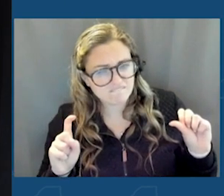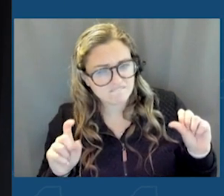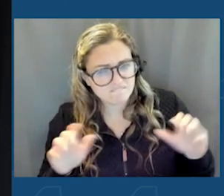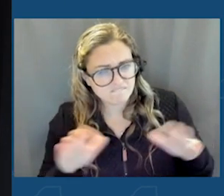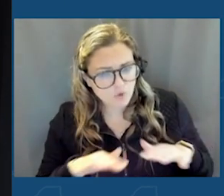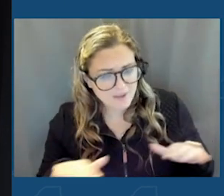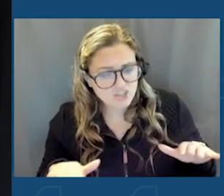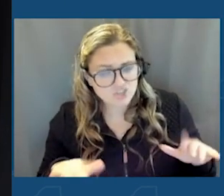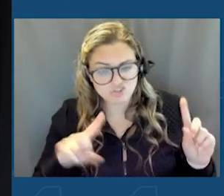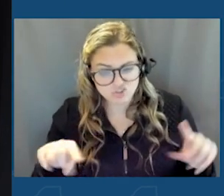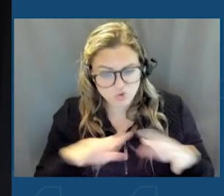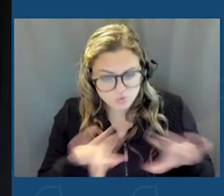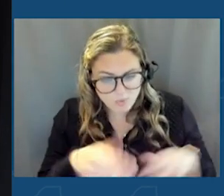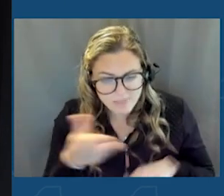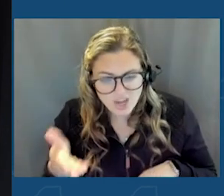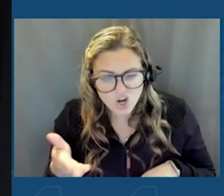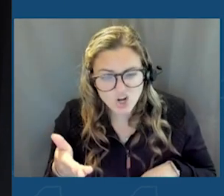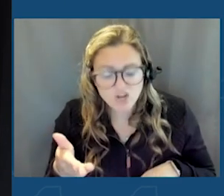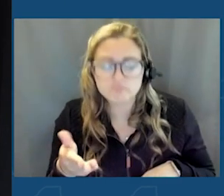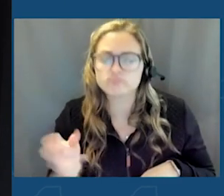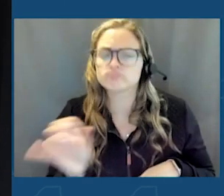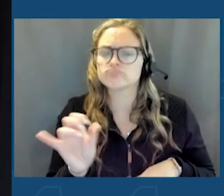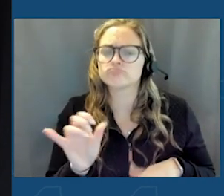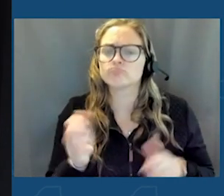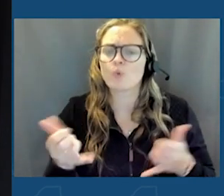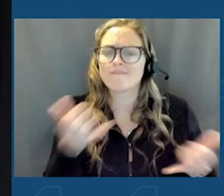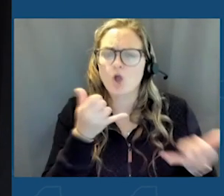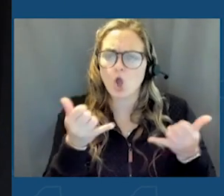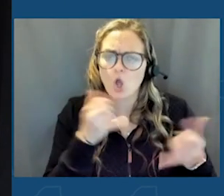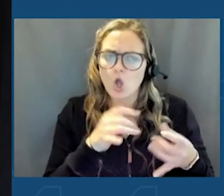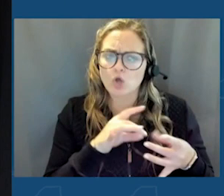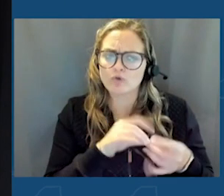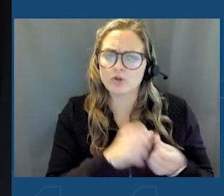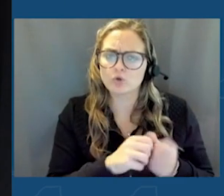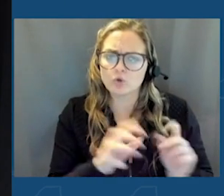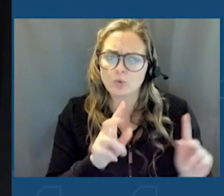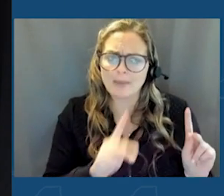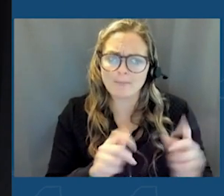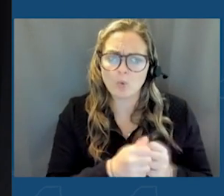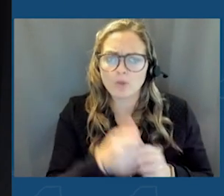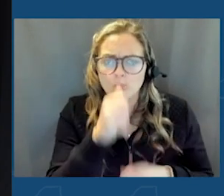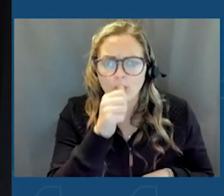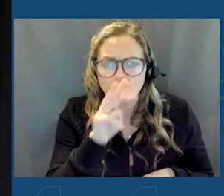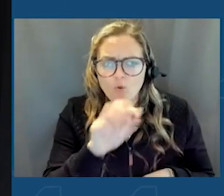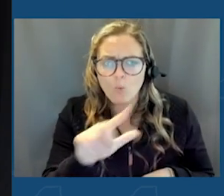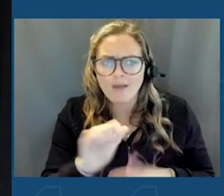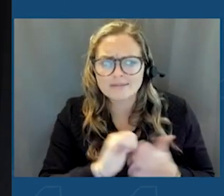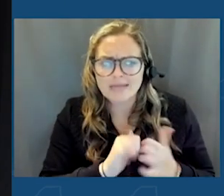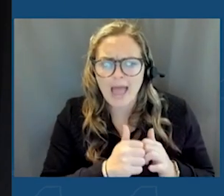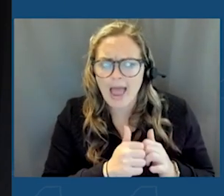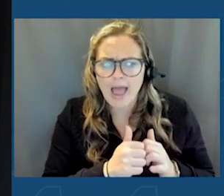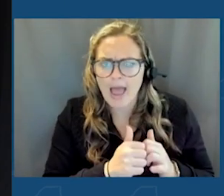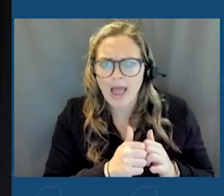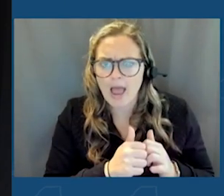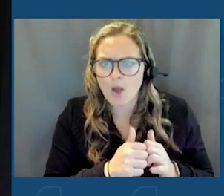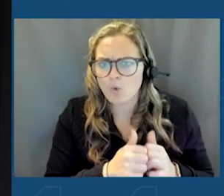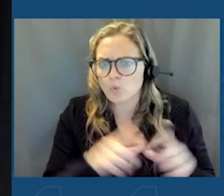there? We also get lots of calls from people with private wells. How do I get my well